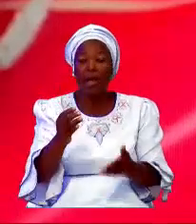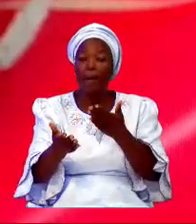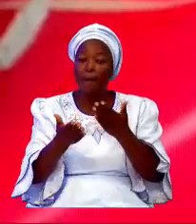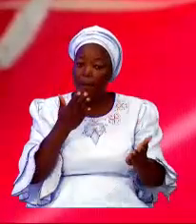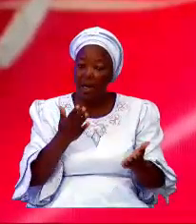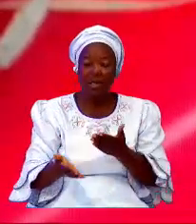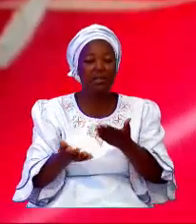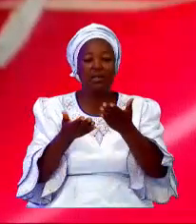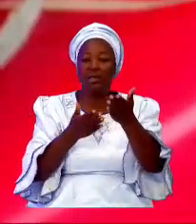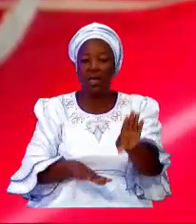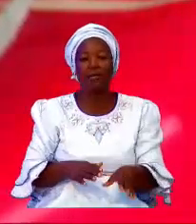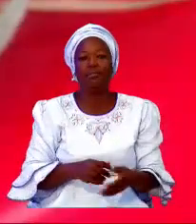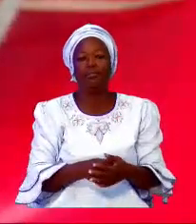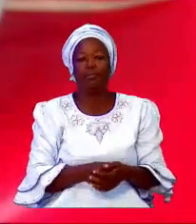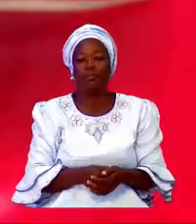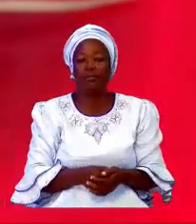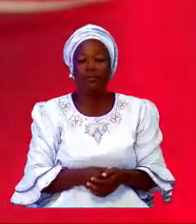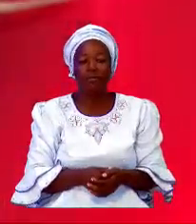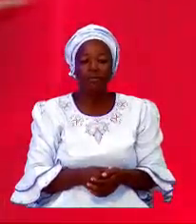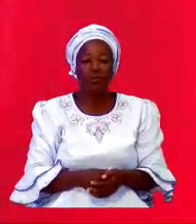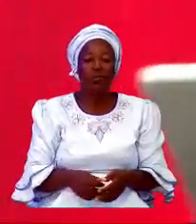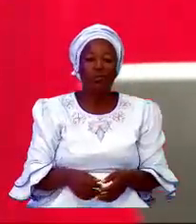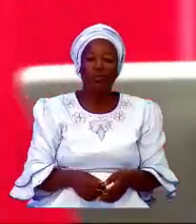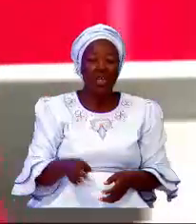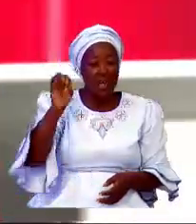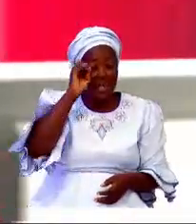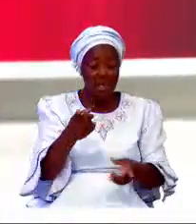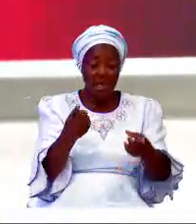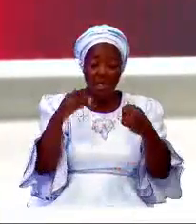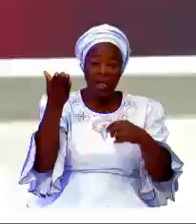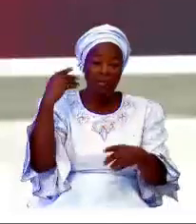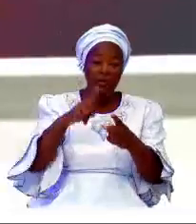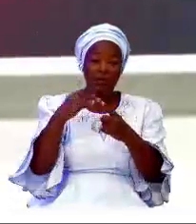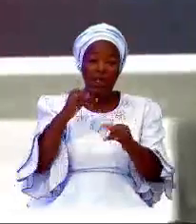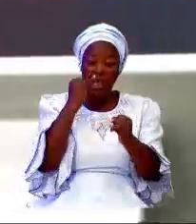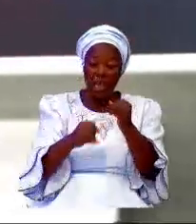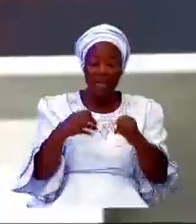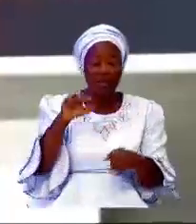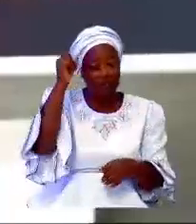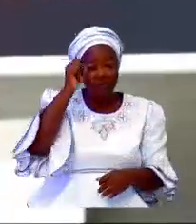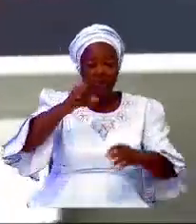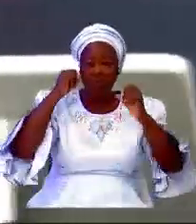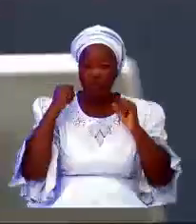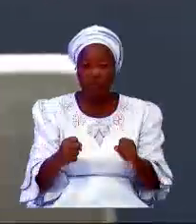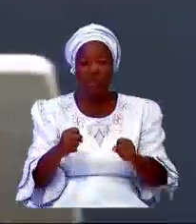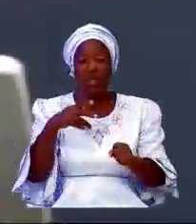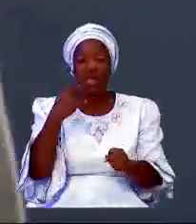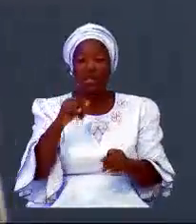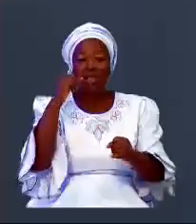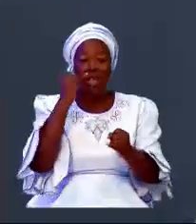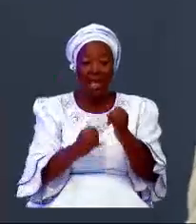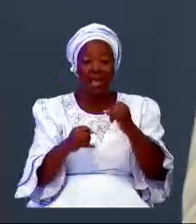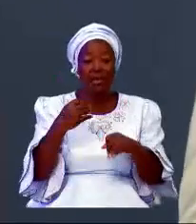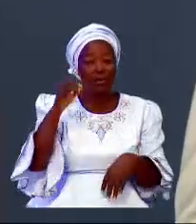himself that he might die. He came to the end of